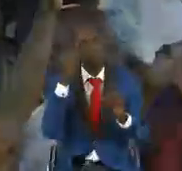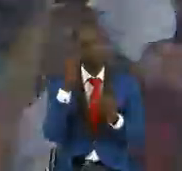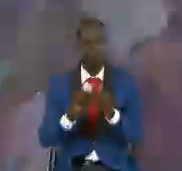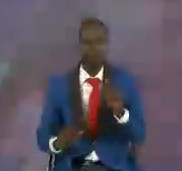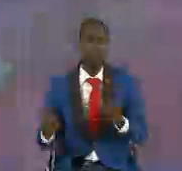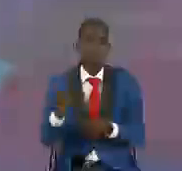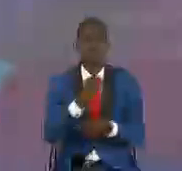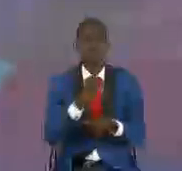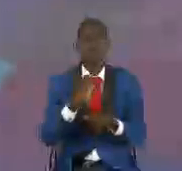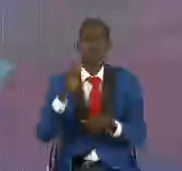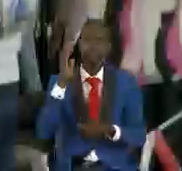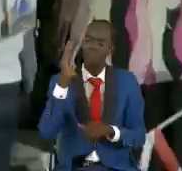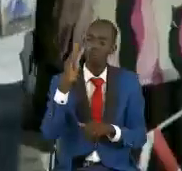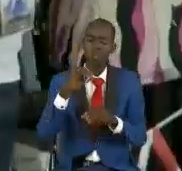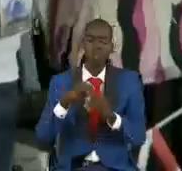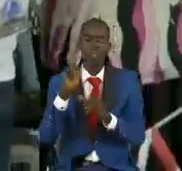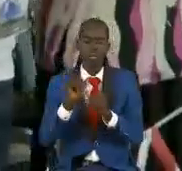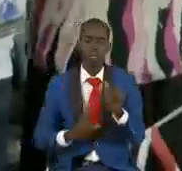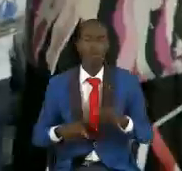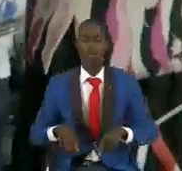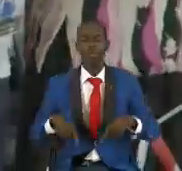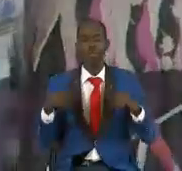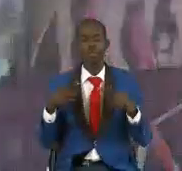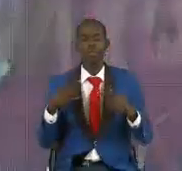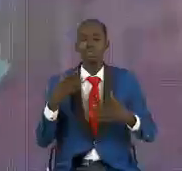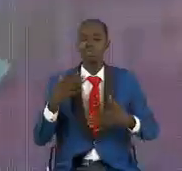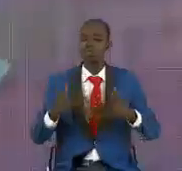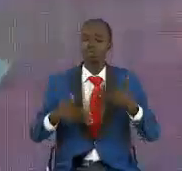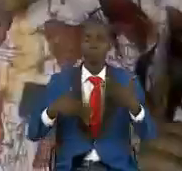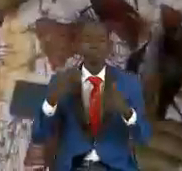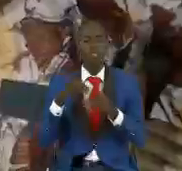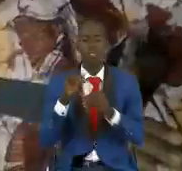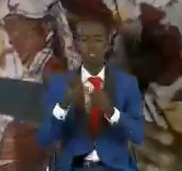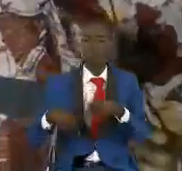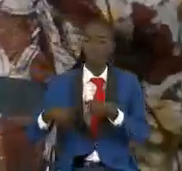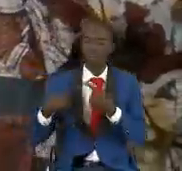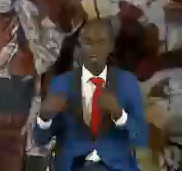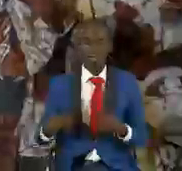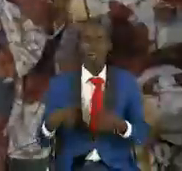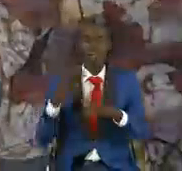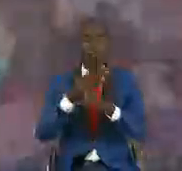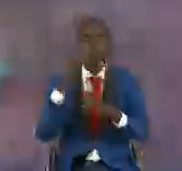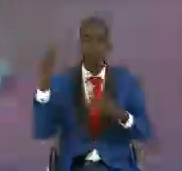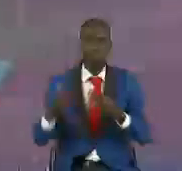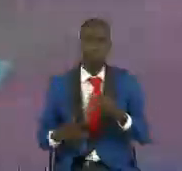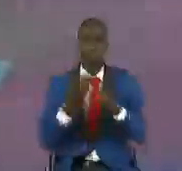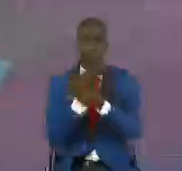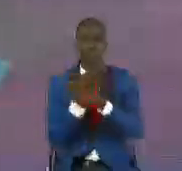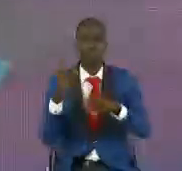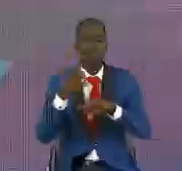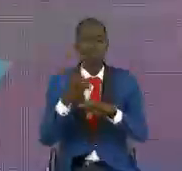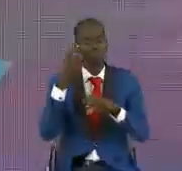Testimony in every mouth. Joy in every heart. Total freedom for